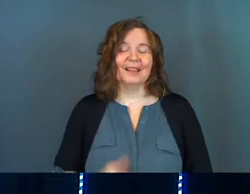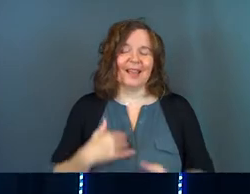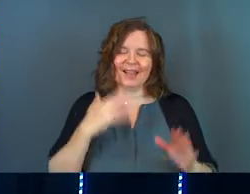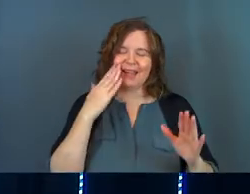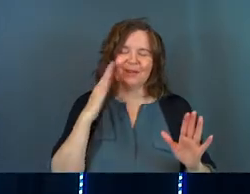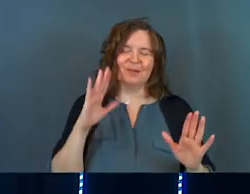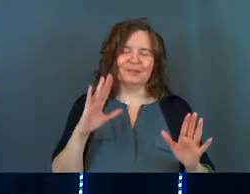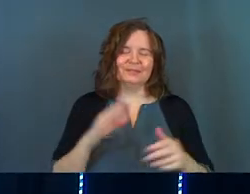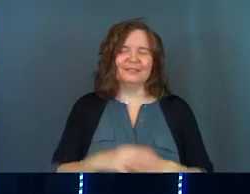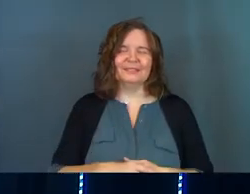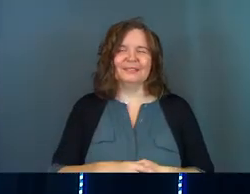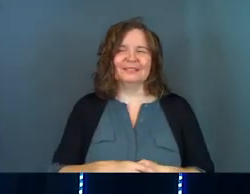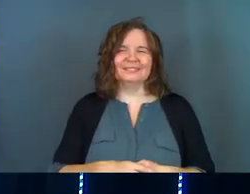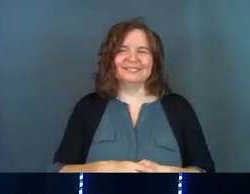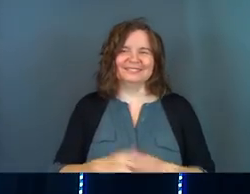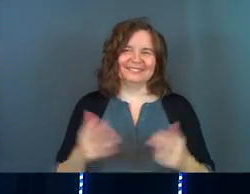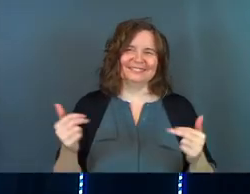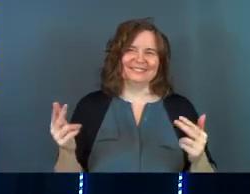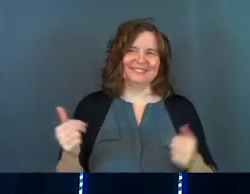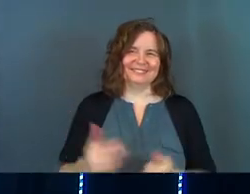I know.